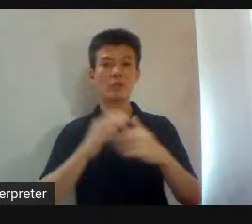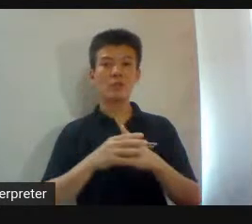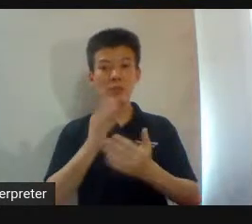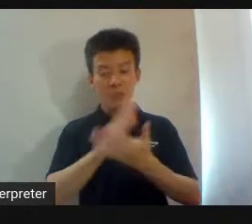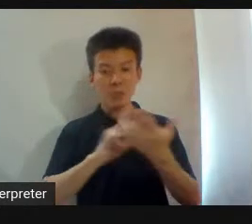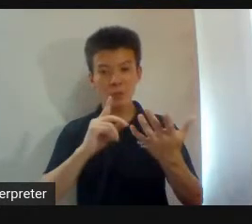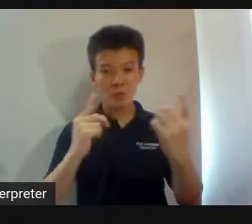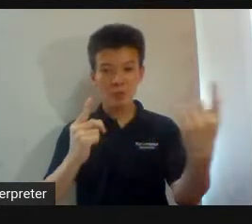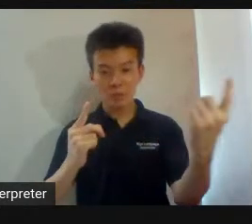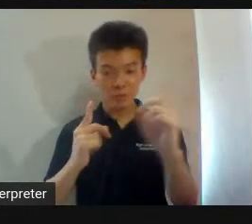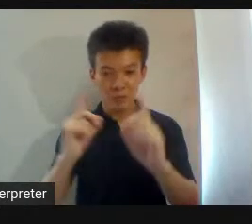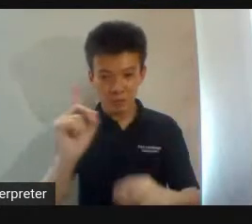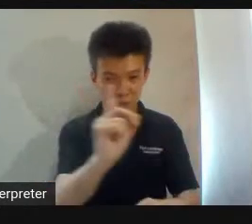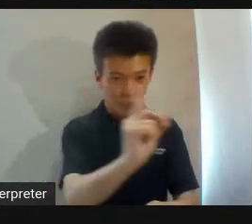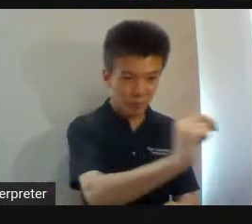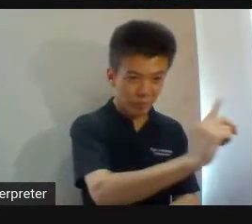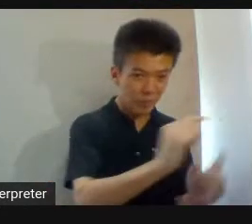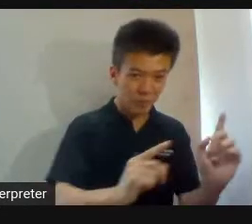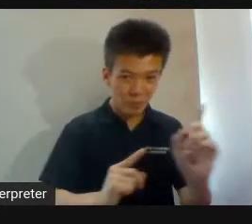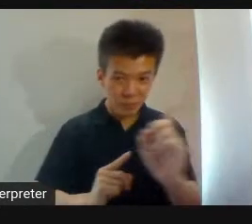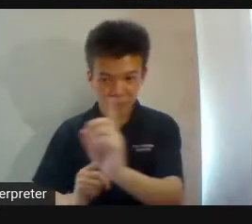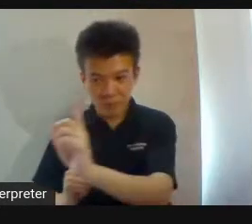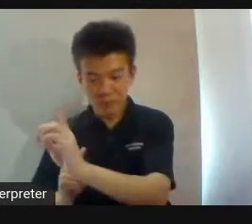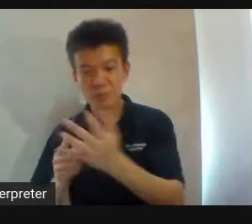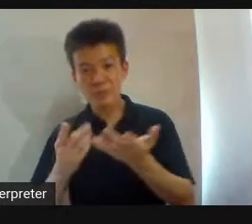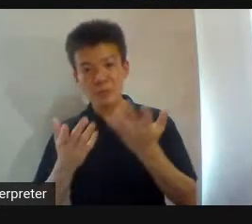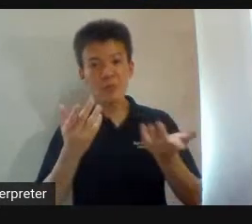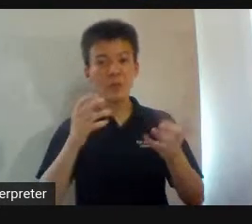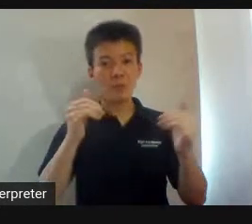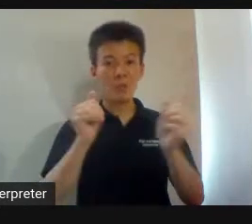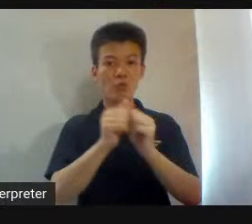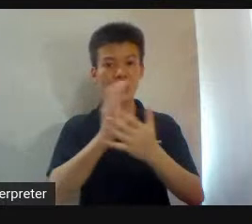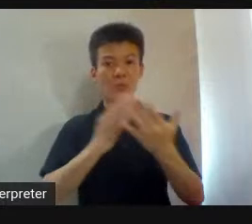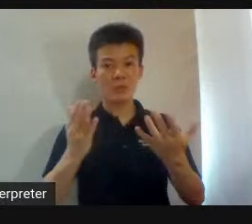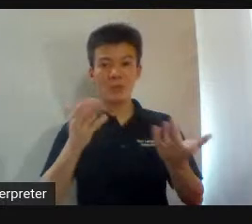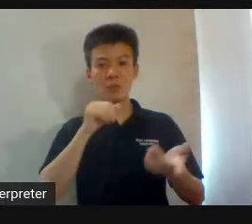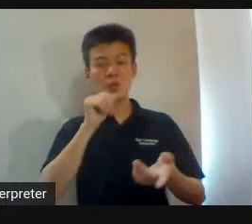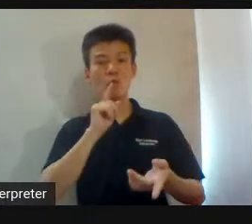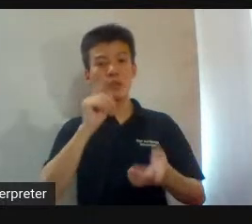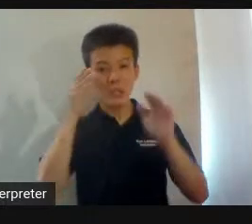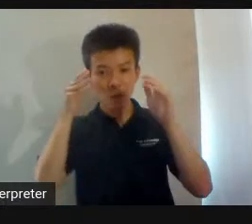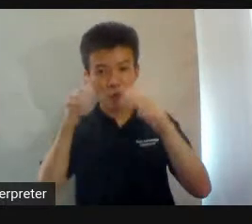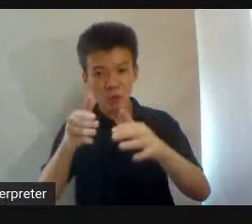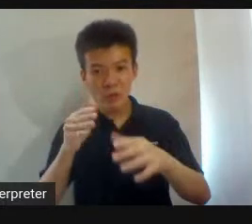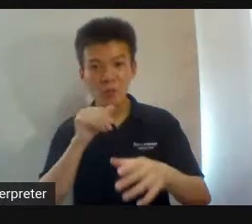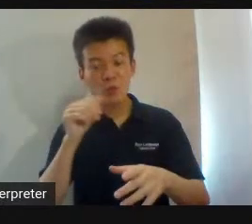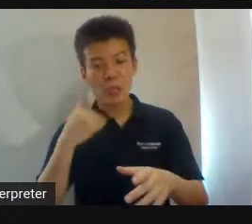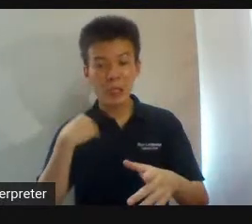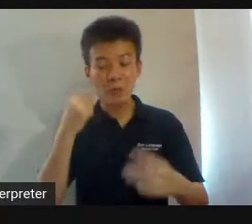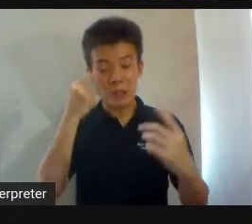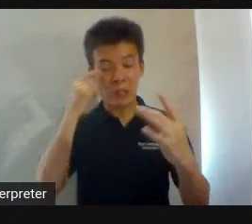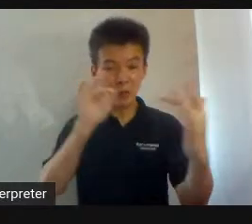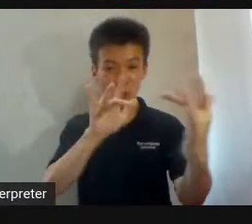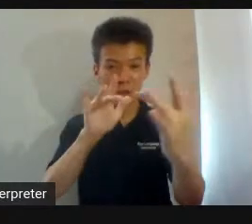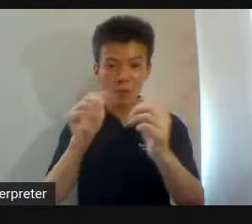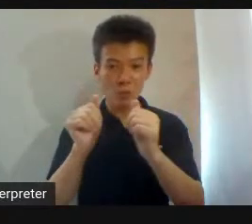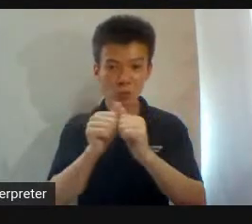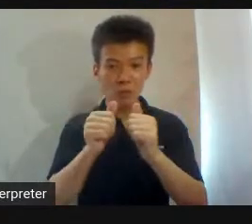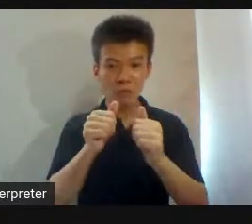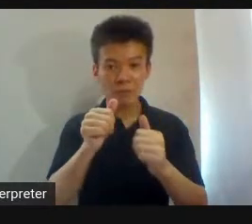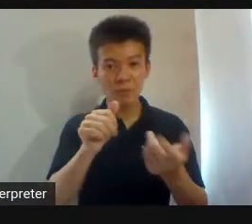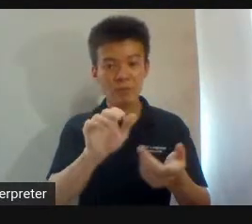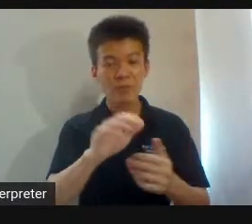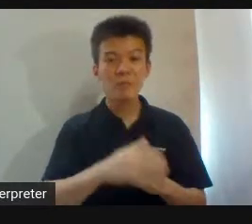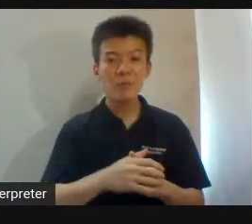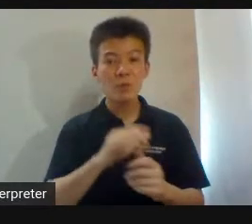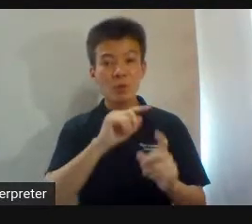someone might be walking around constantly, or they might be playing with something and not really focusing, not having the eye contact with the facilitator.